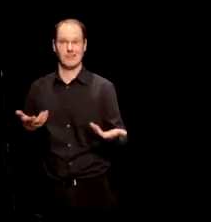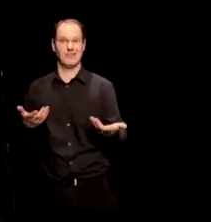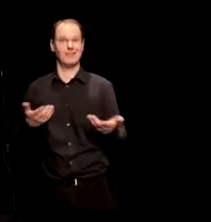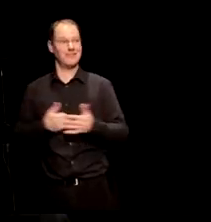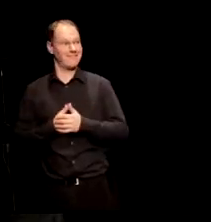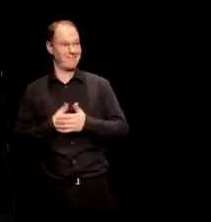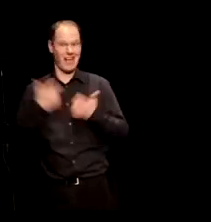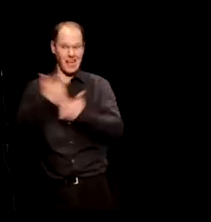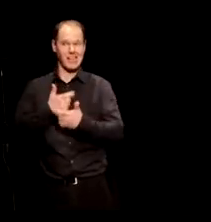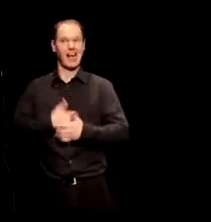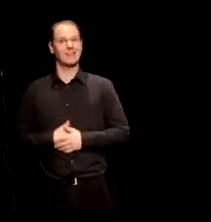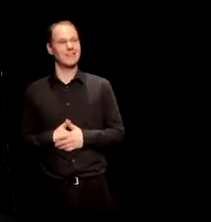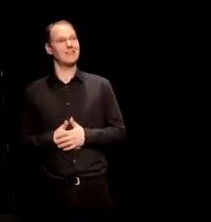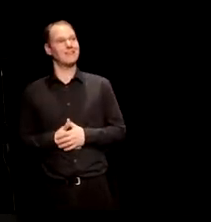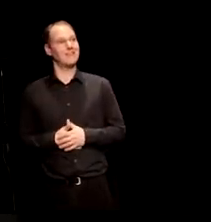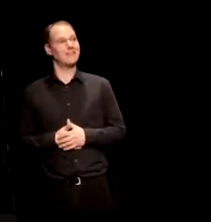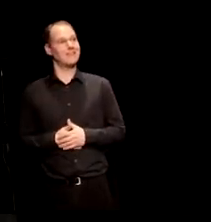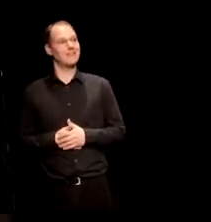Ha, ha, ha,